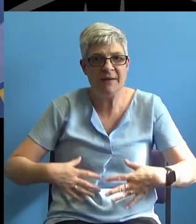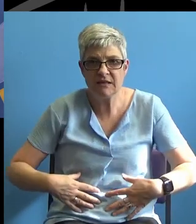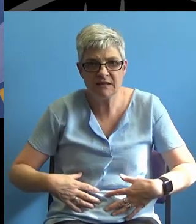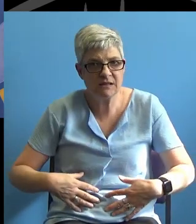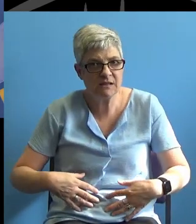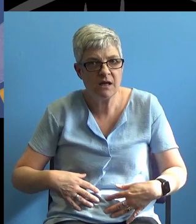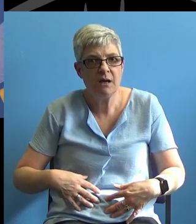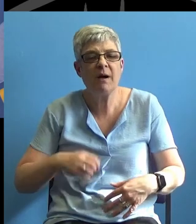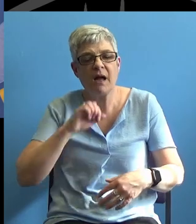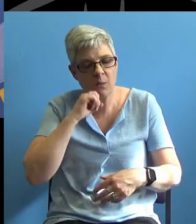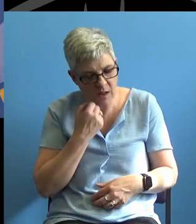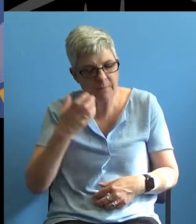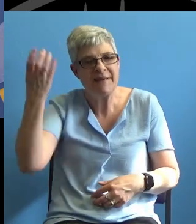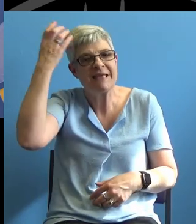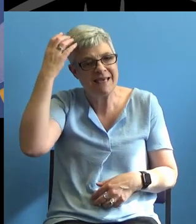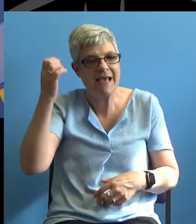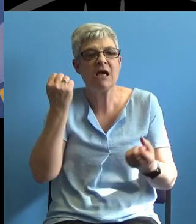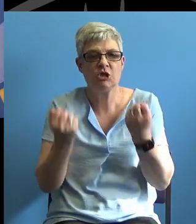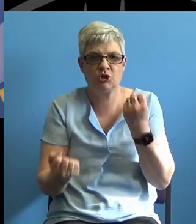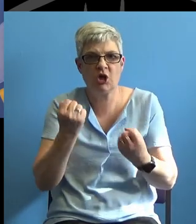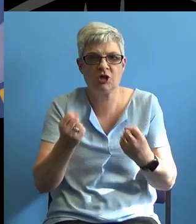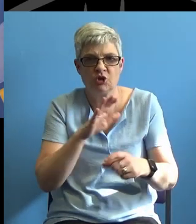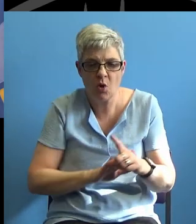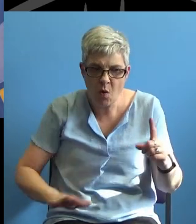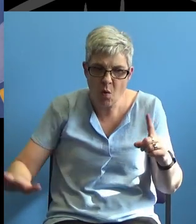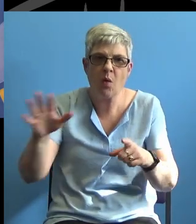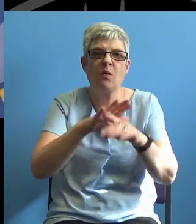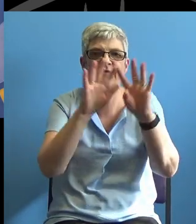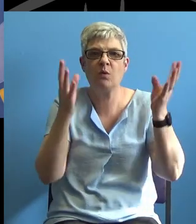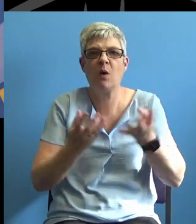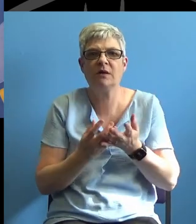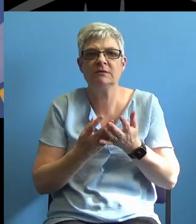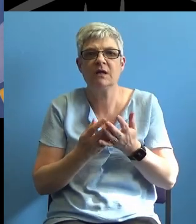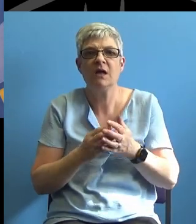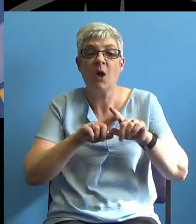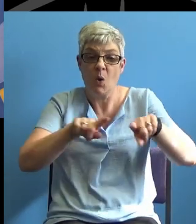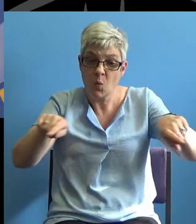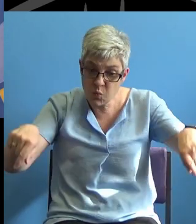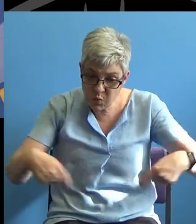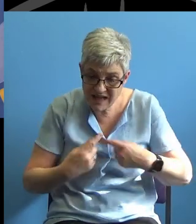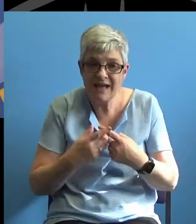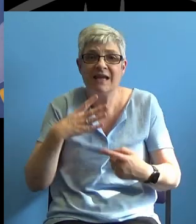and judge over all the world. And we need to be ready.